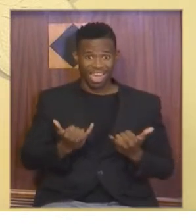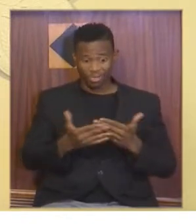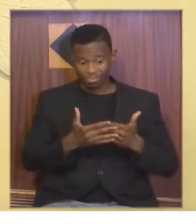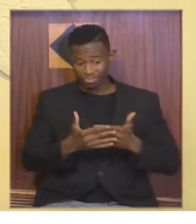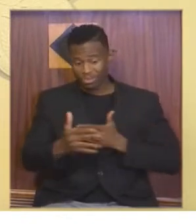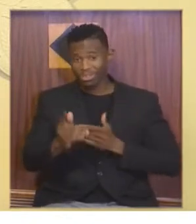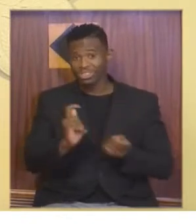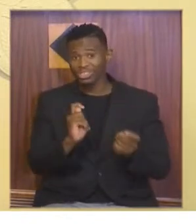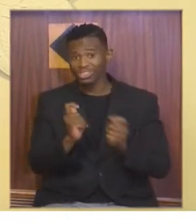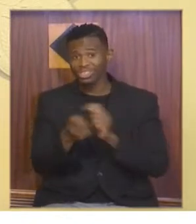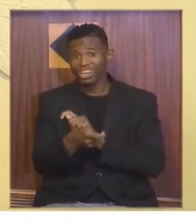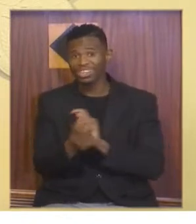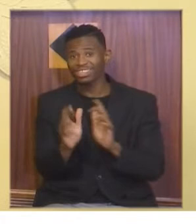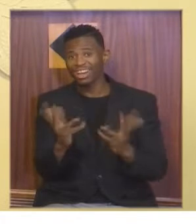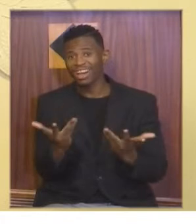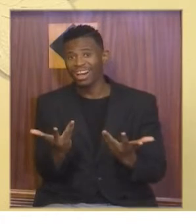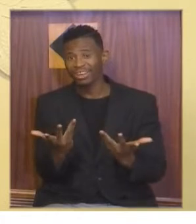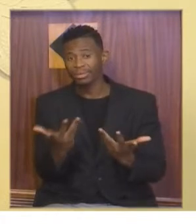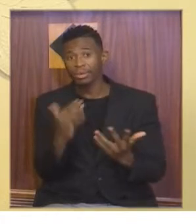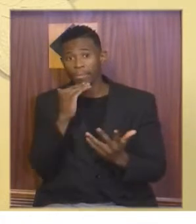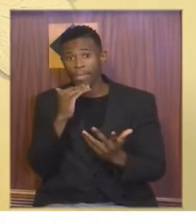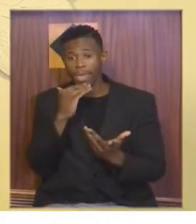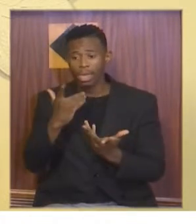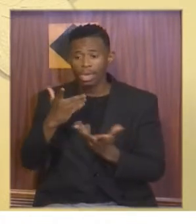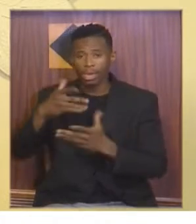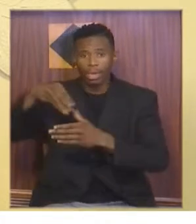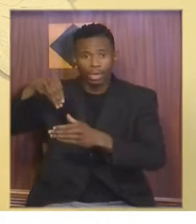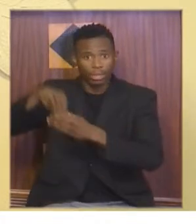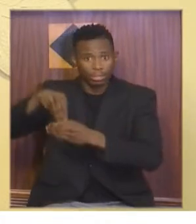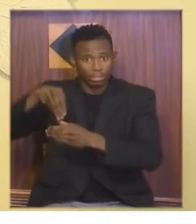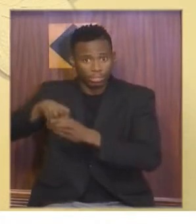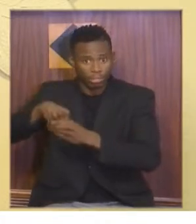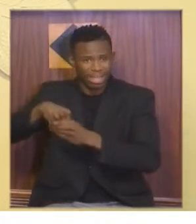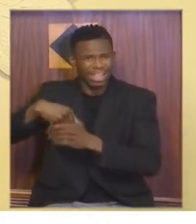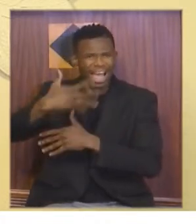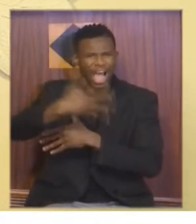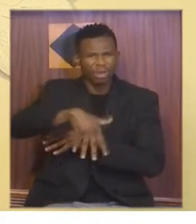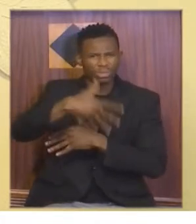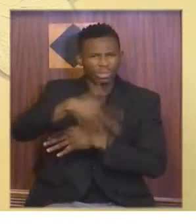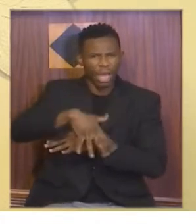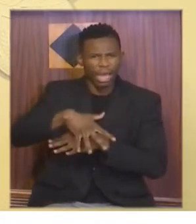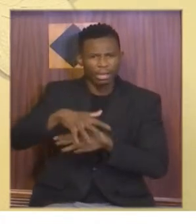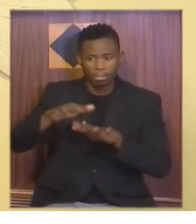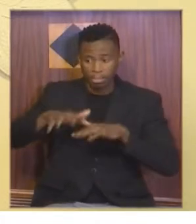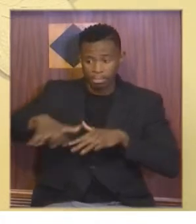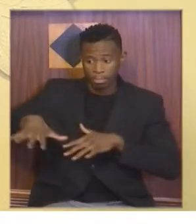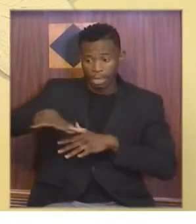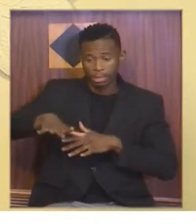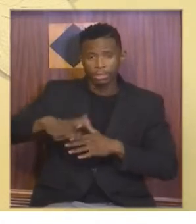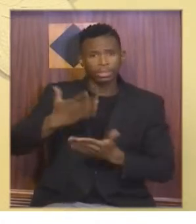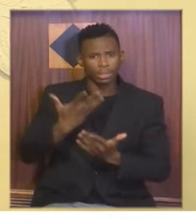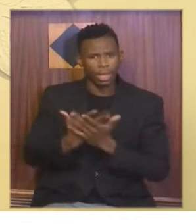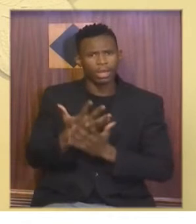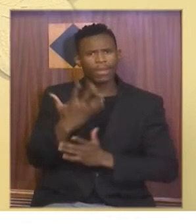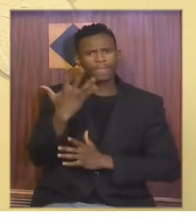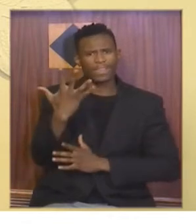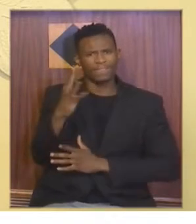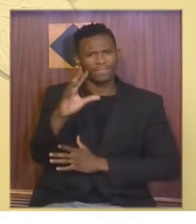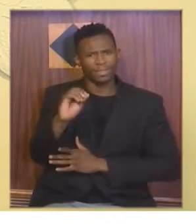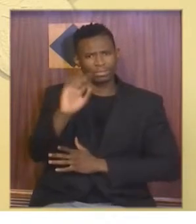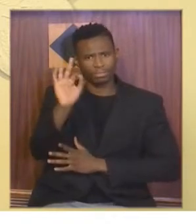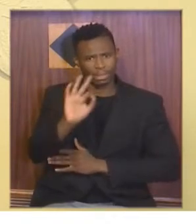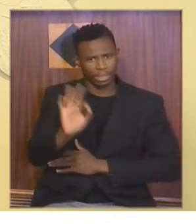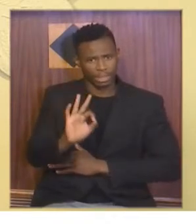forward is that both indoor and outdoor venues can now take up to 50% of